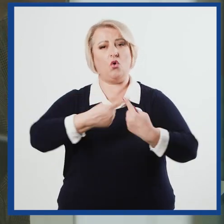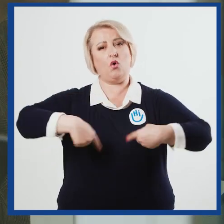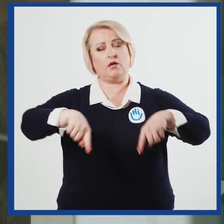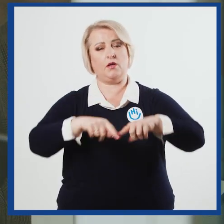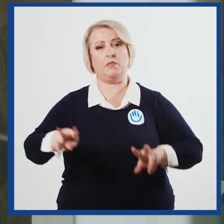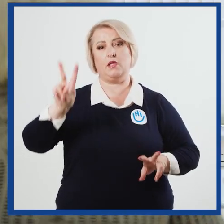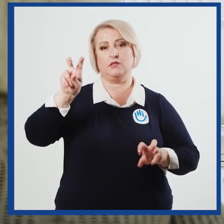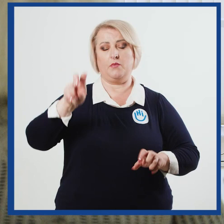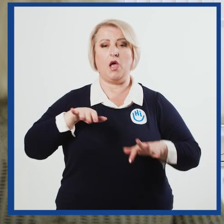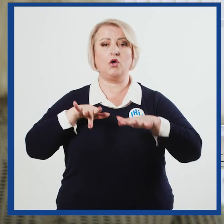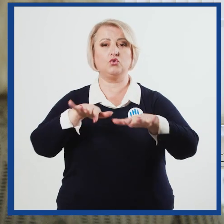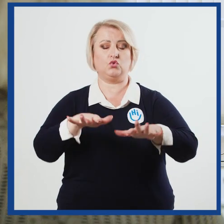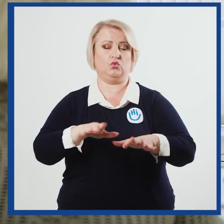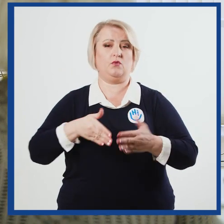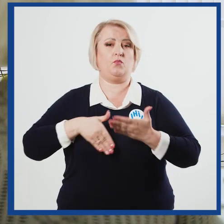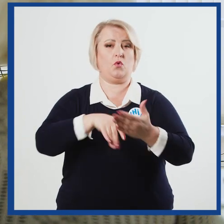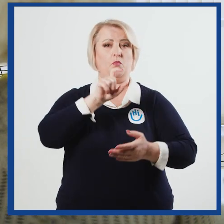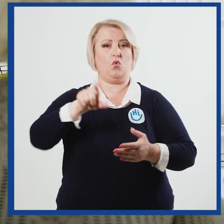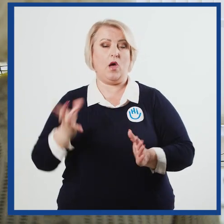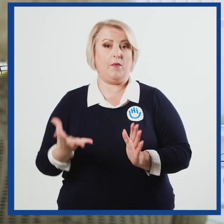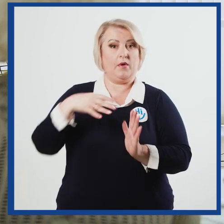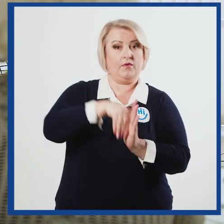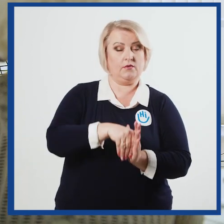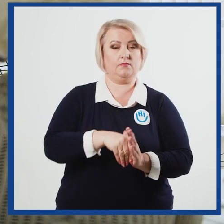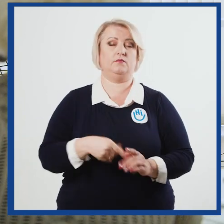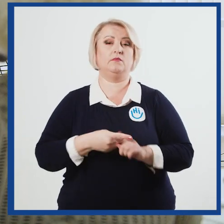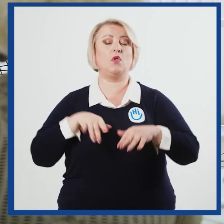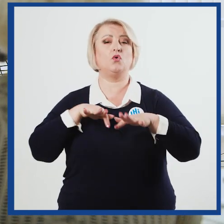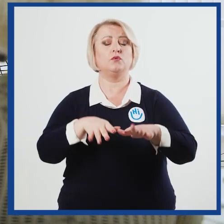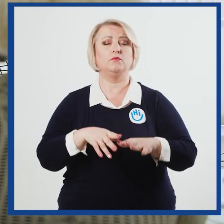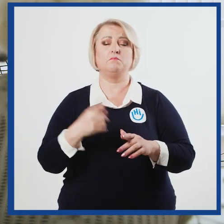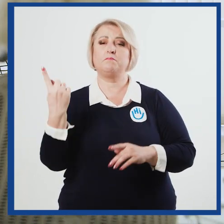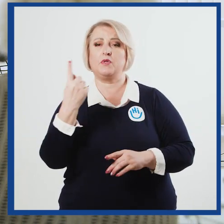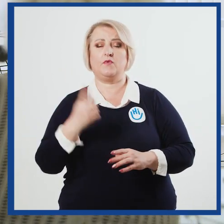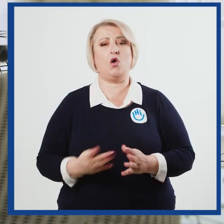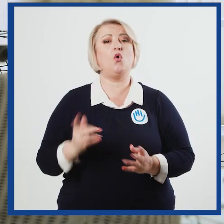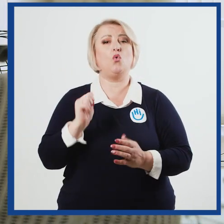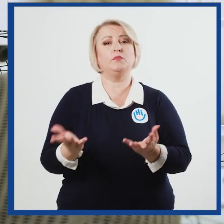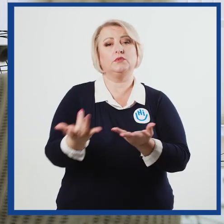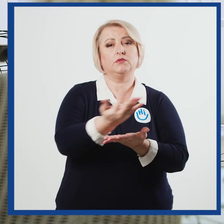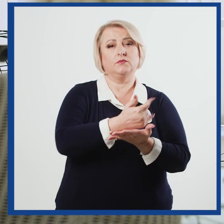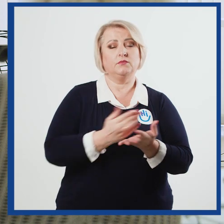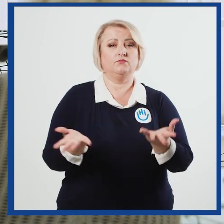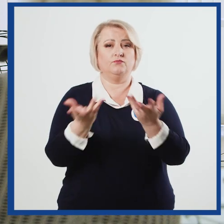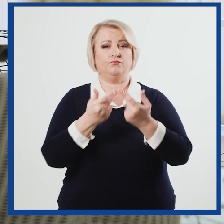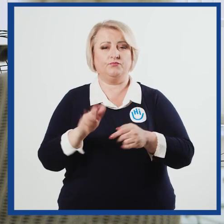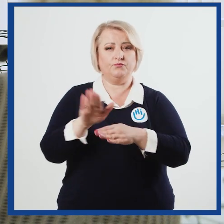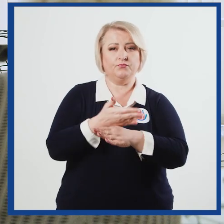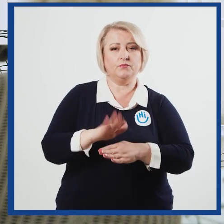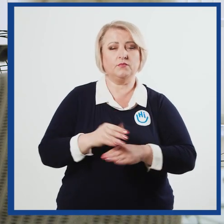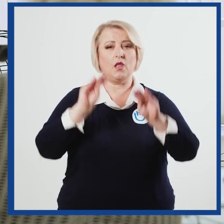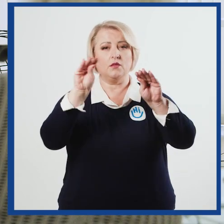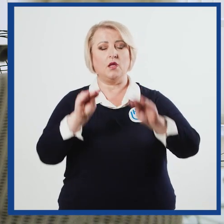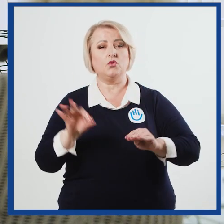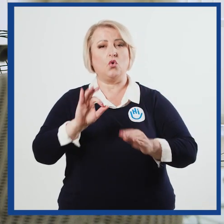activities include the following: how to collect and use disaggregated disability data using the Washington Group of Questions,